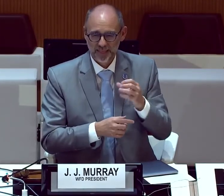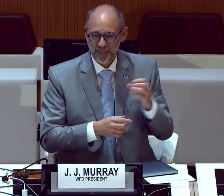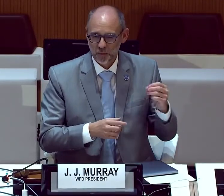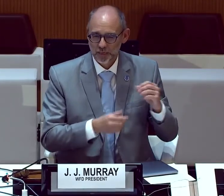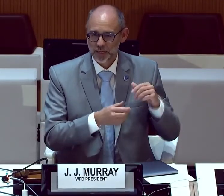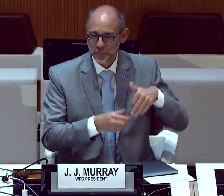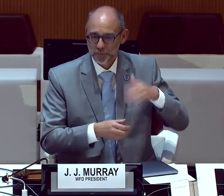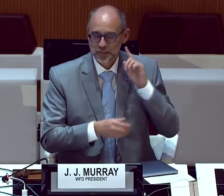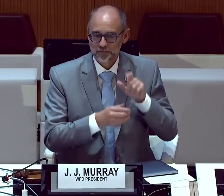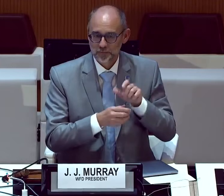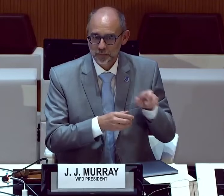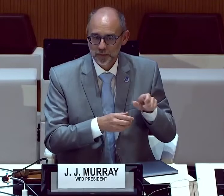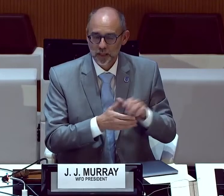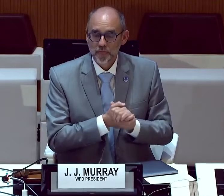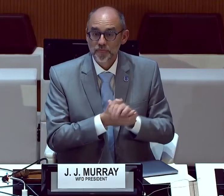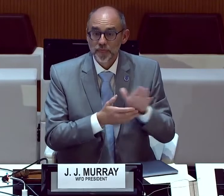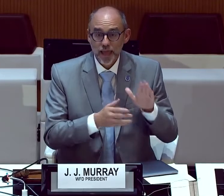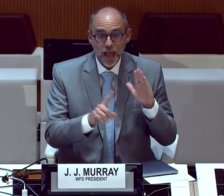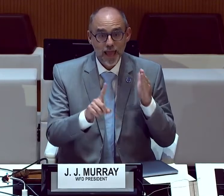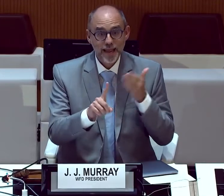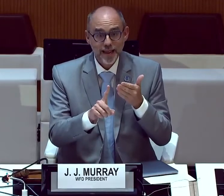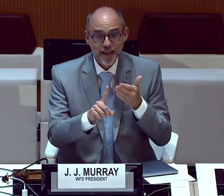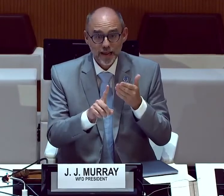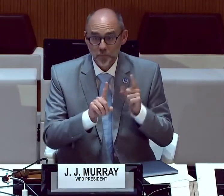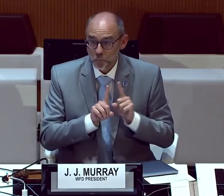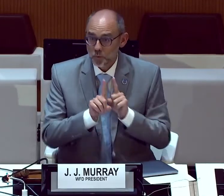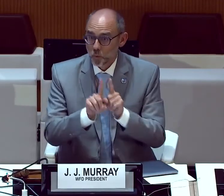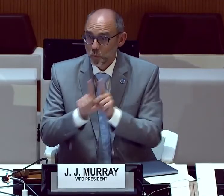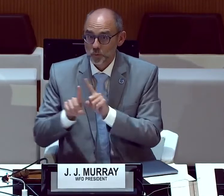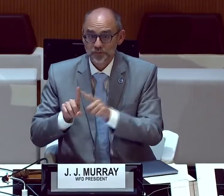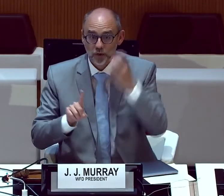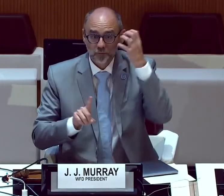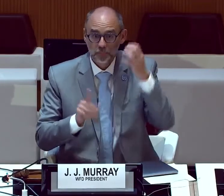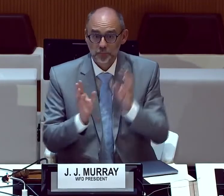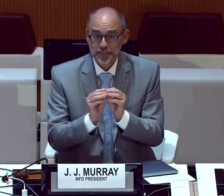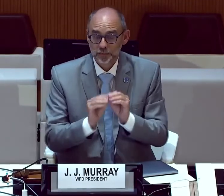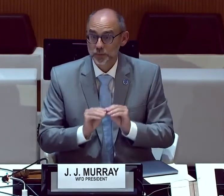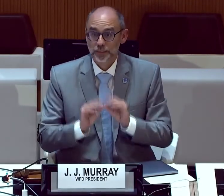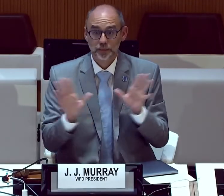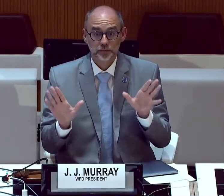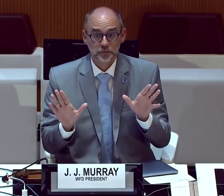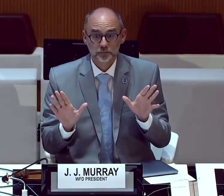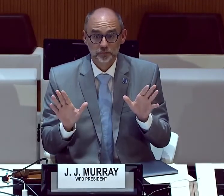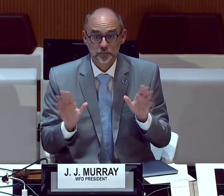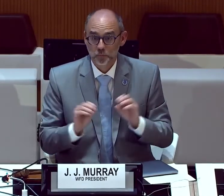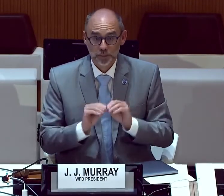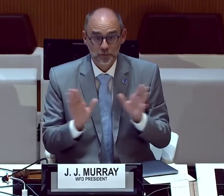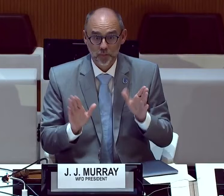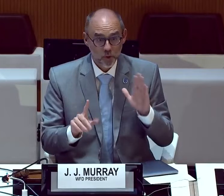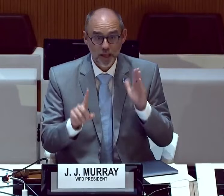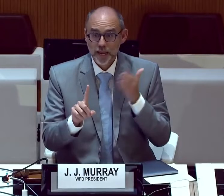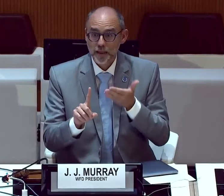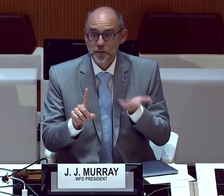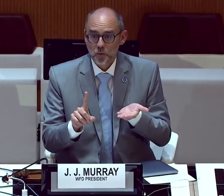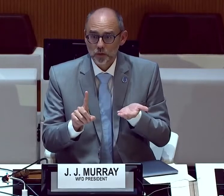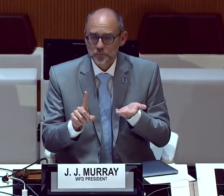131 national country members as part of the WFD, and that was just one of our members. And we had a marvelous